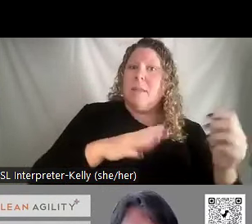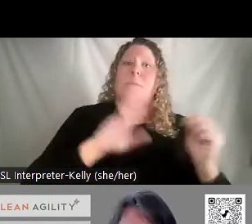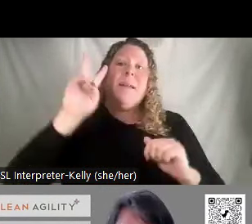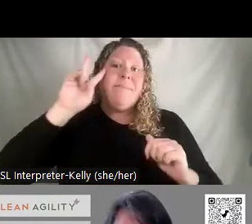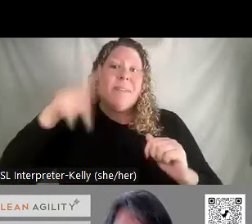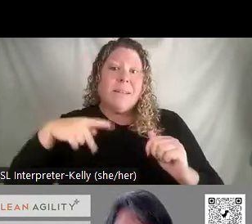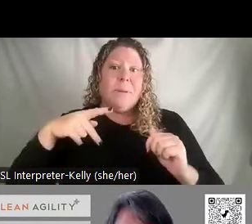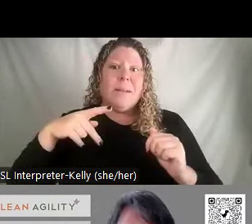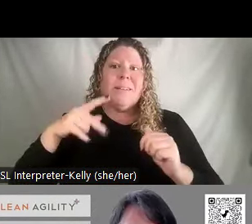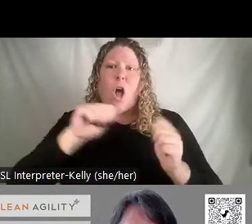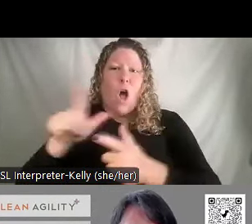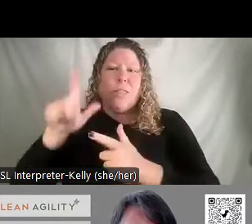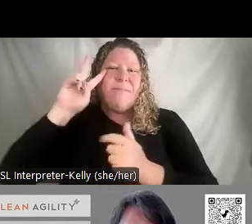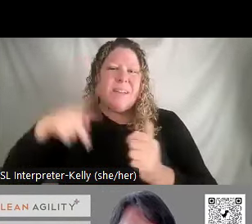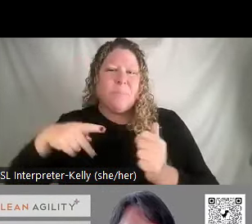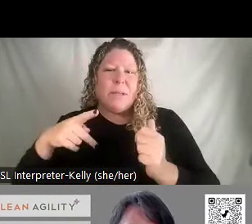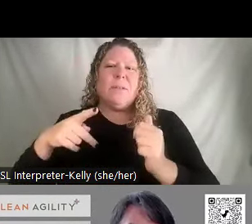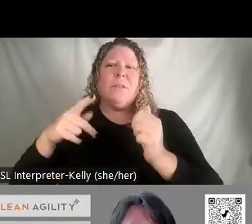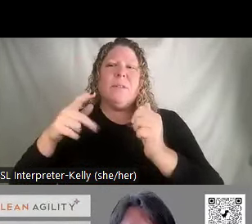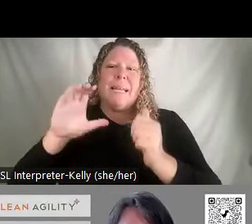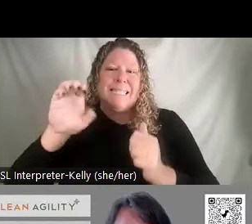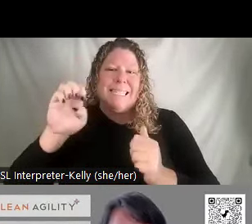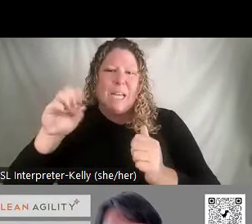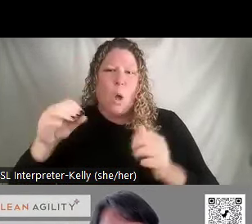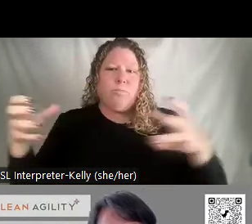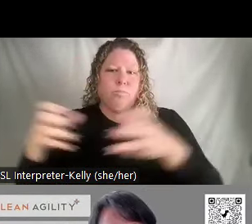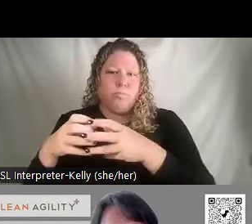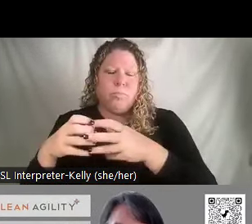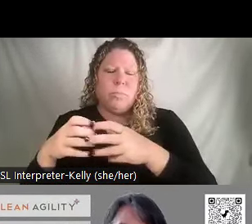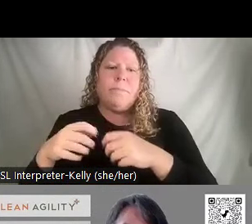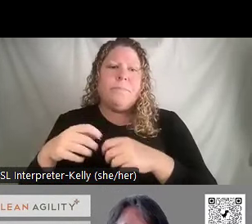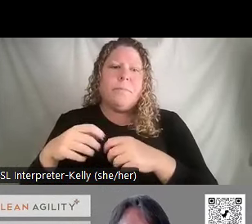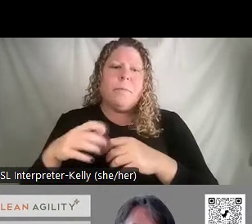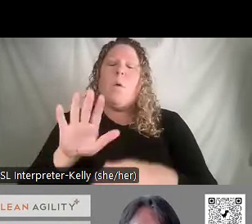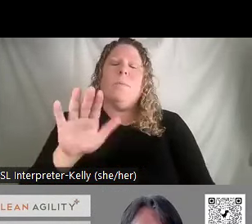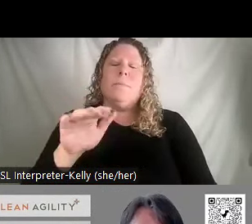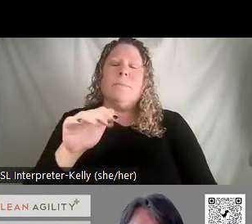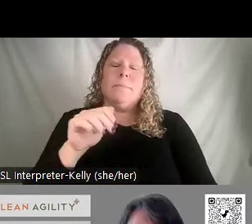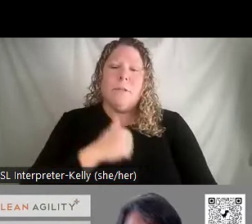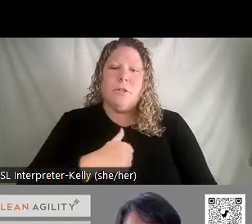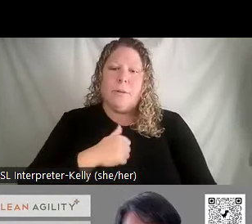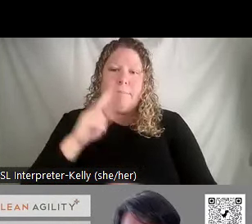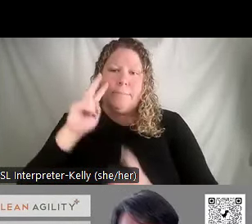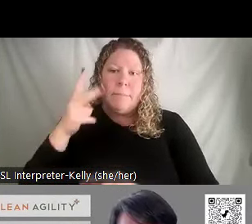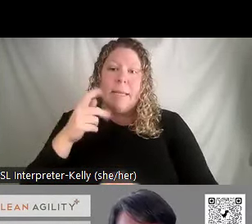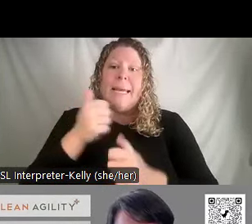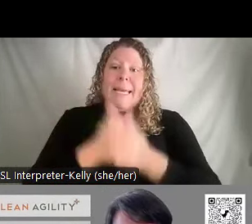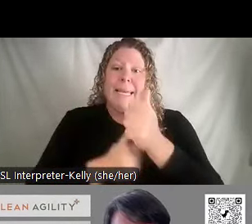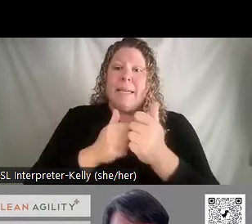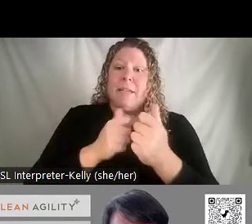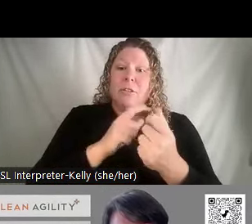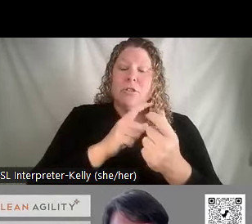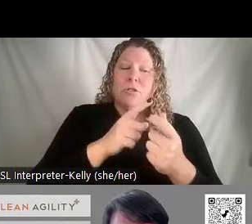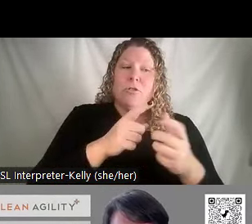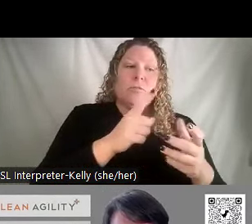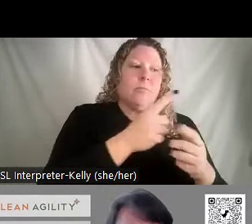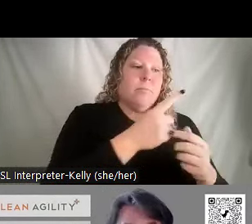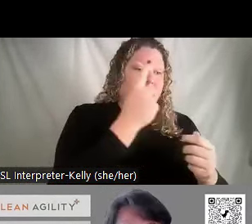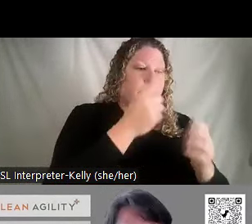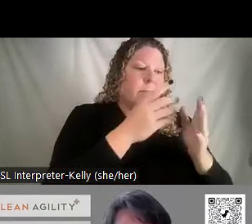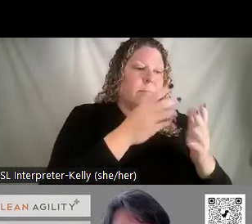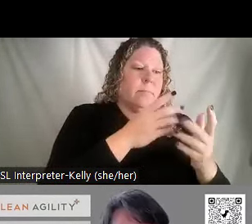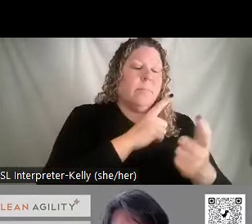like an hour with each of them. And in that one-on-one meeting, I'd come to them with a list. Here's all the problems we've seen in the last week